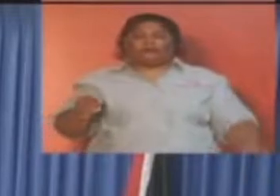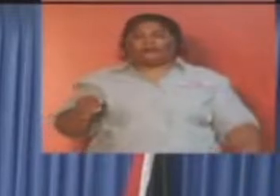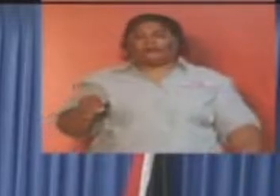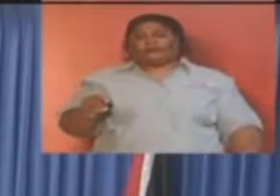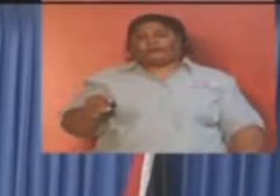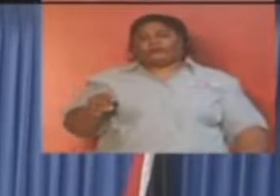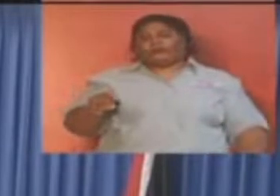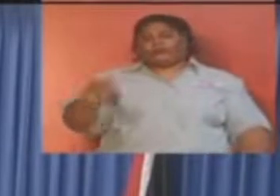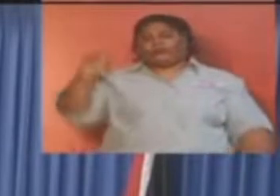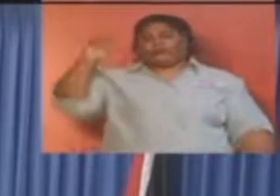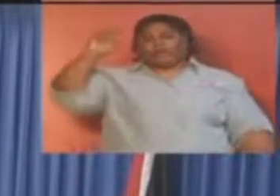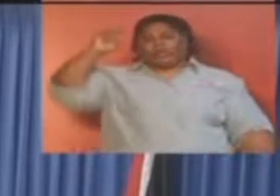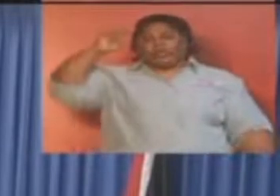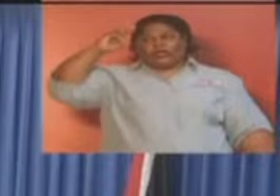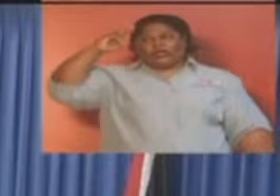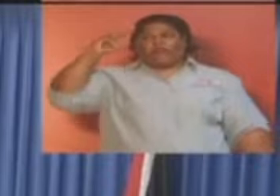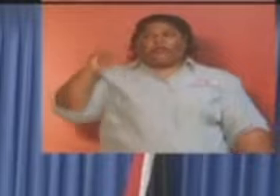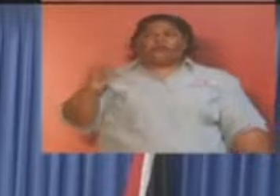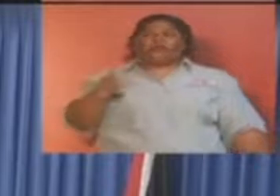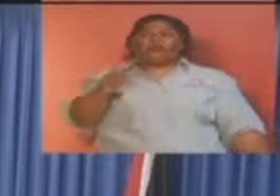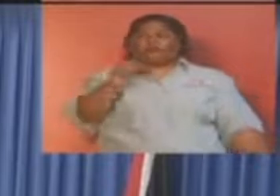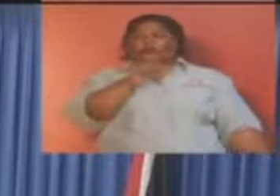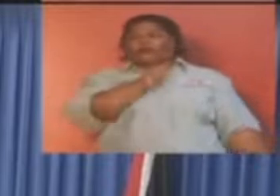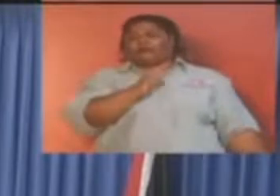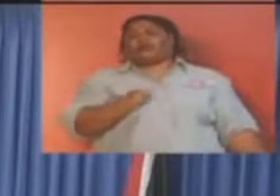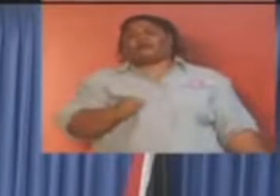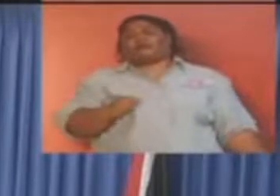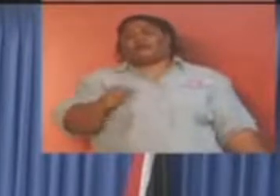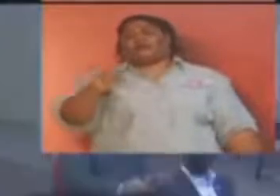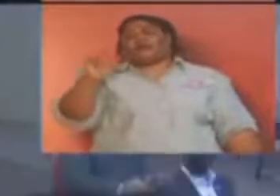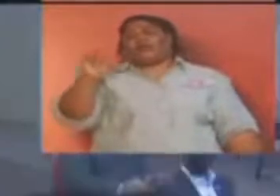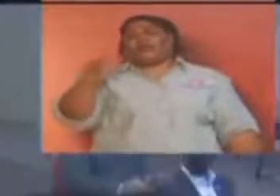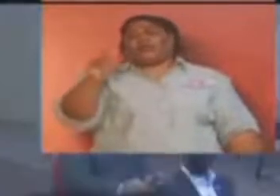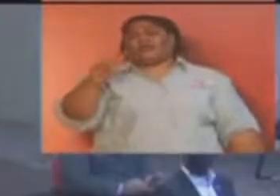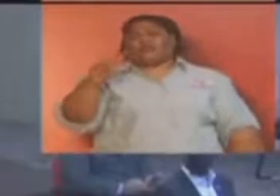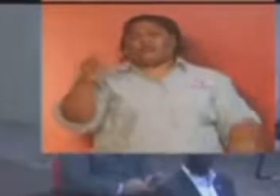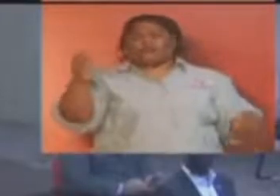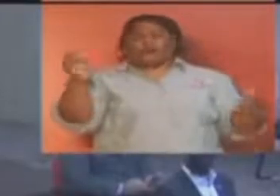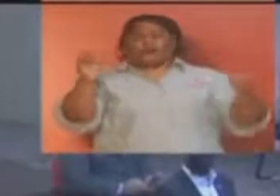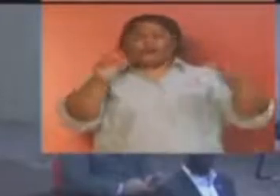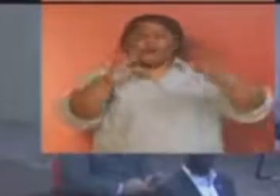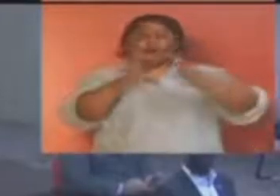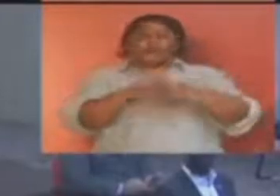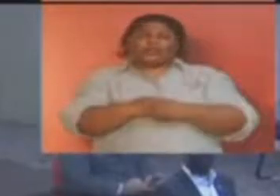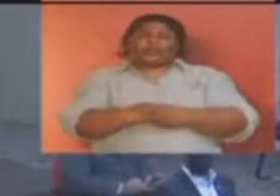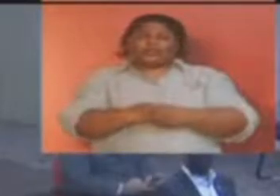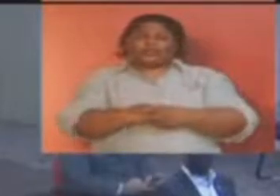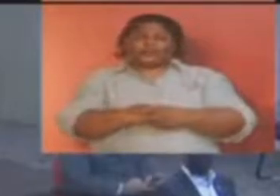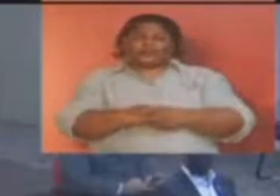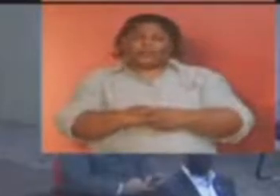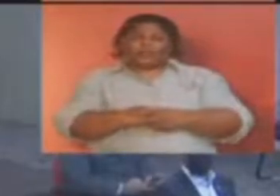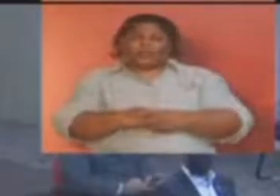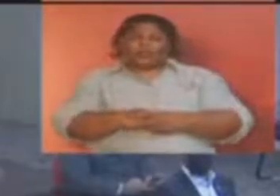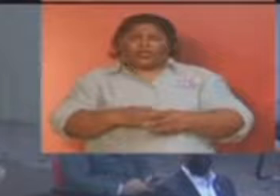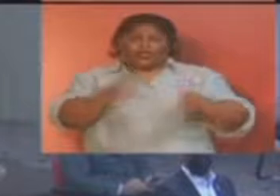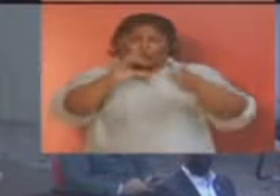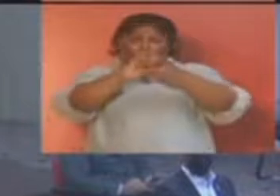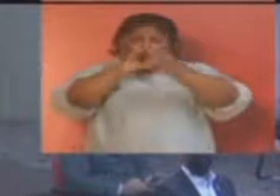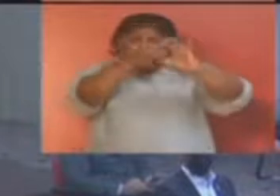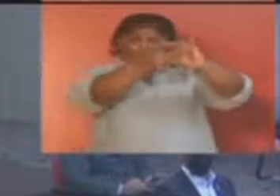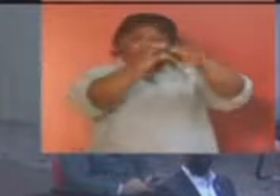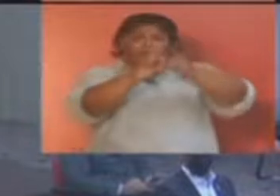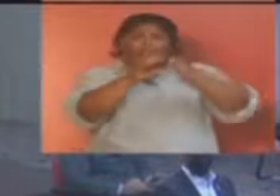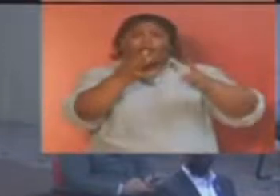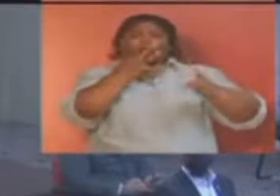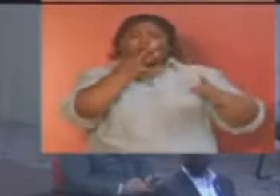Prime Minister Samalala, TTT News. I do have some questions coming in as well. With the Olympics coming up, not sure if